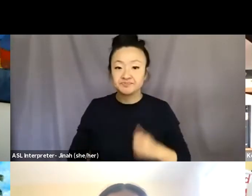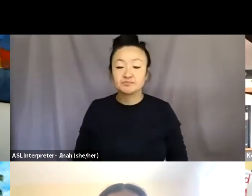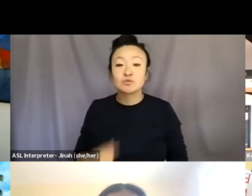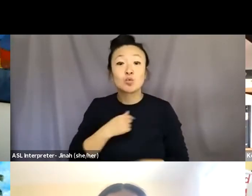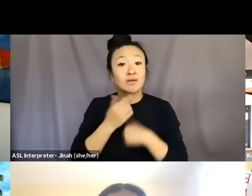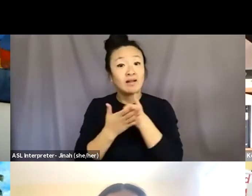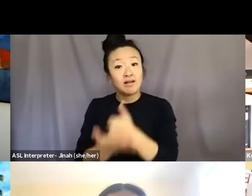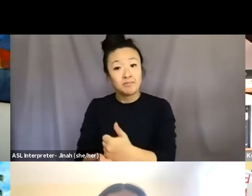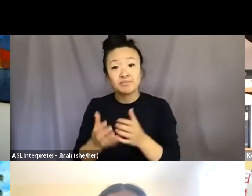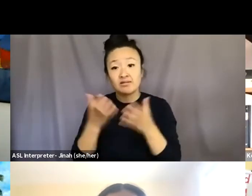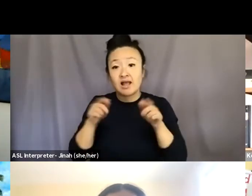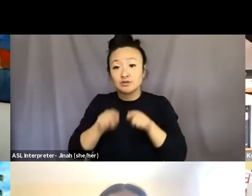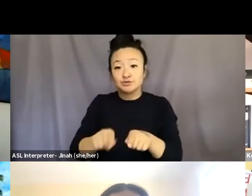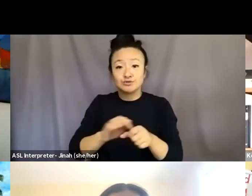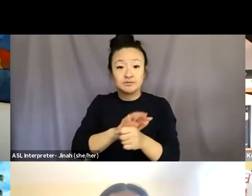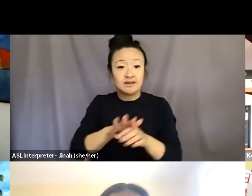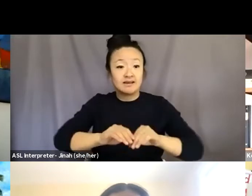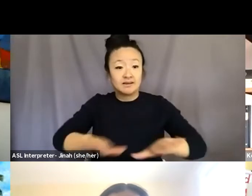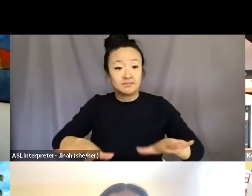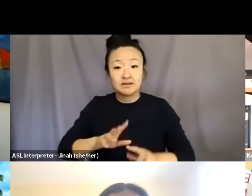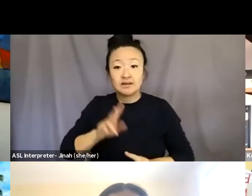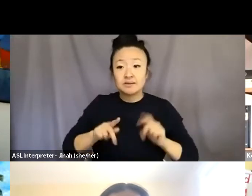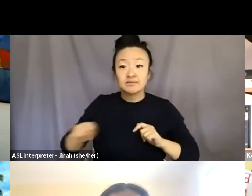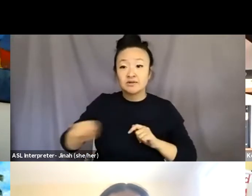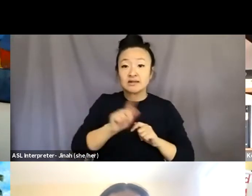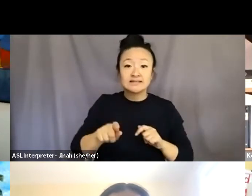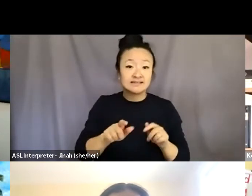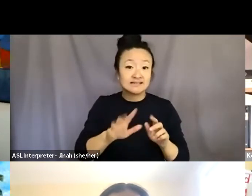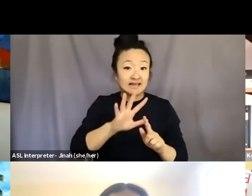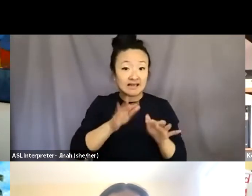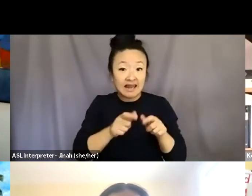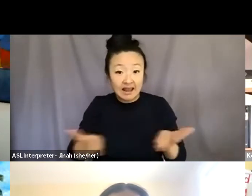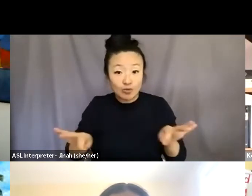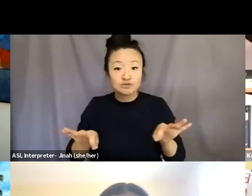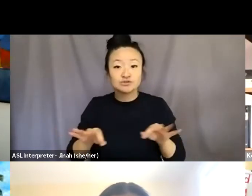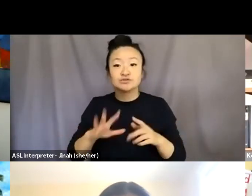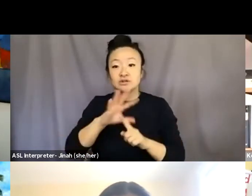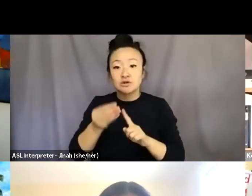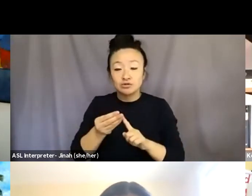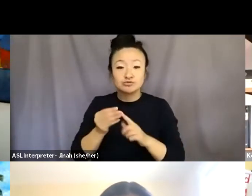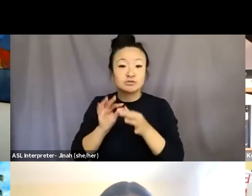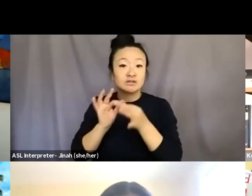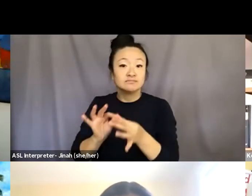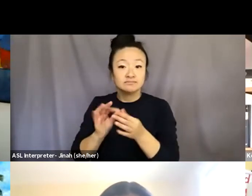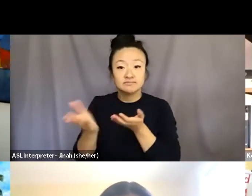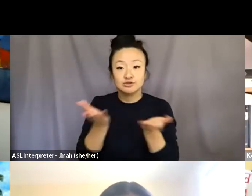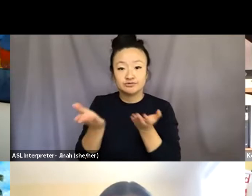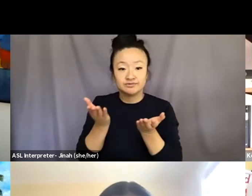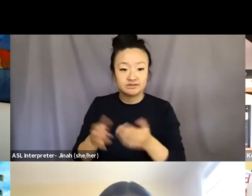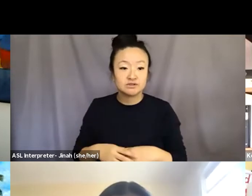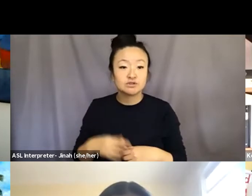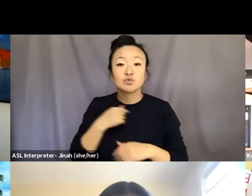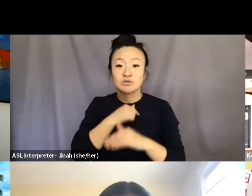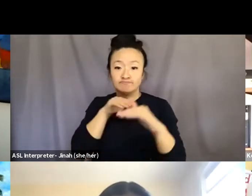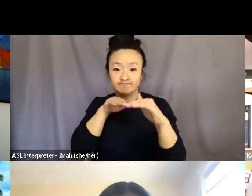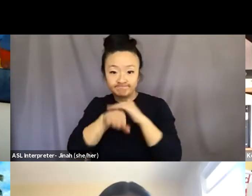the pandemic because of our people needing language and cultural relevant services. So we had to step in